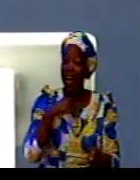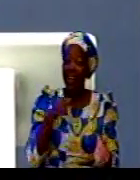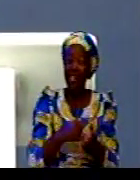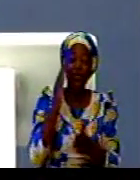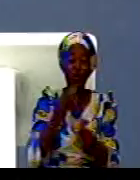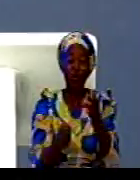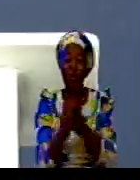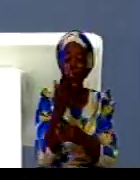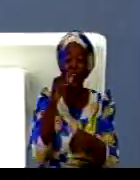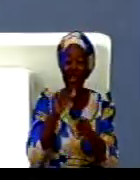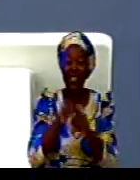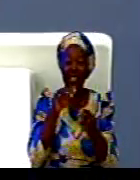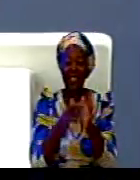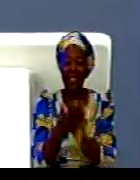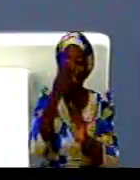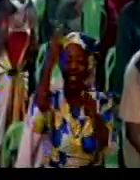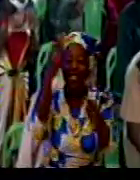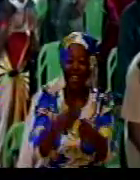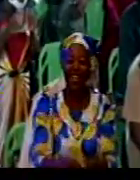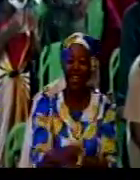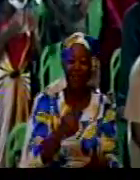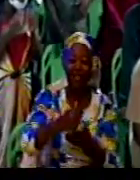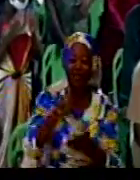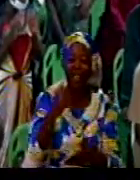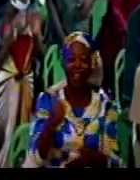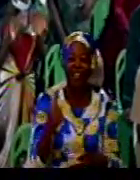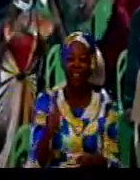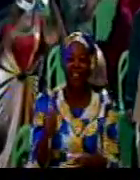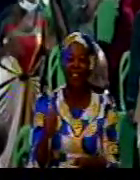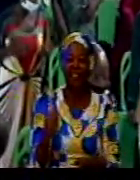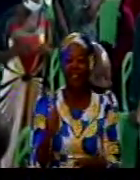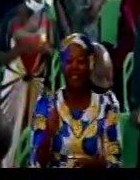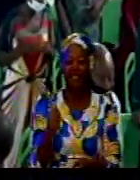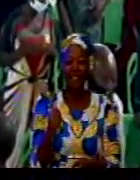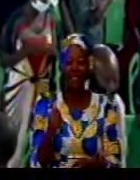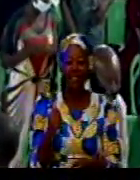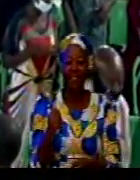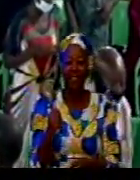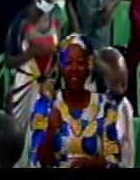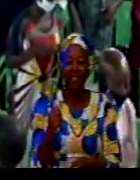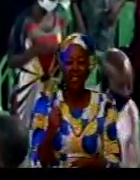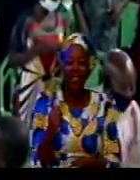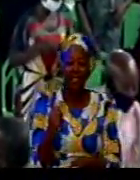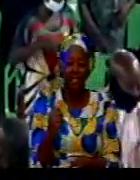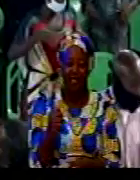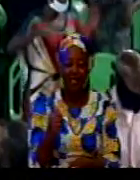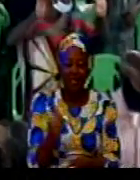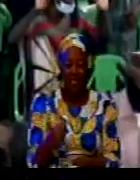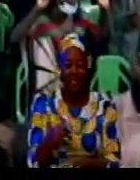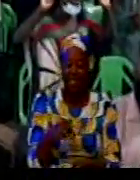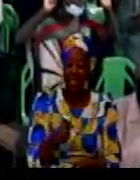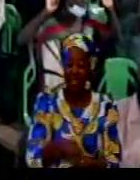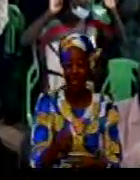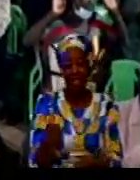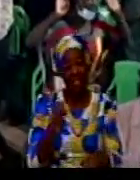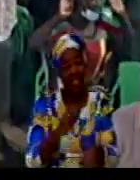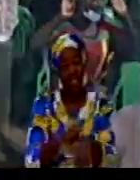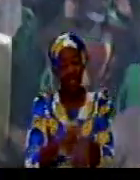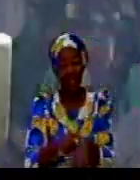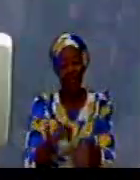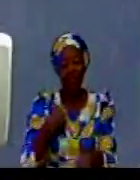will be multiplied. And it will grow in Jesus' name.